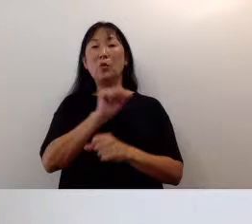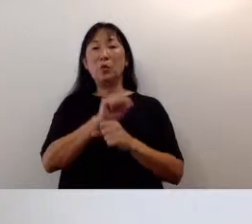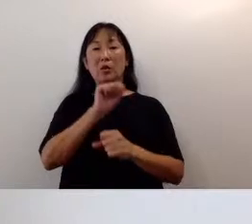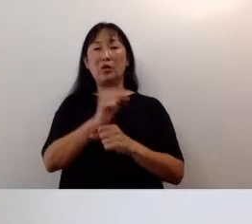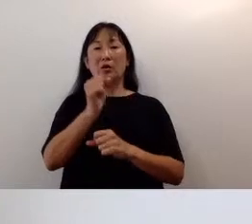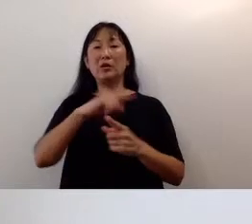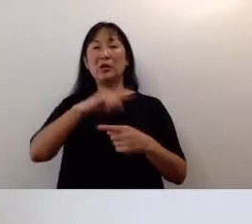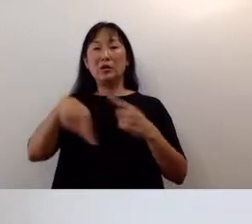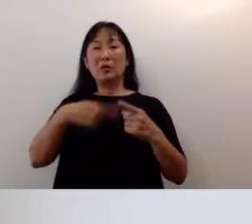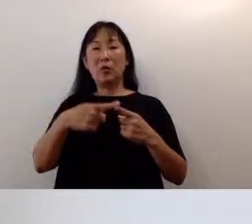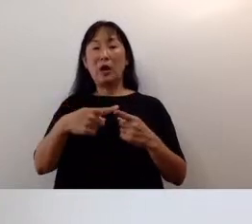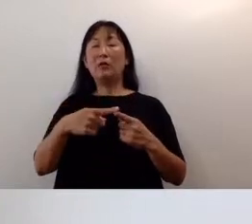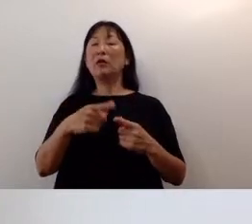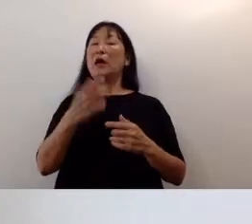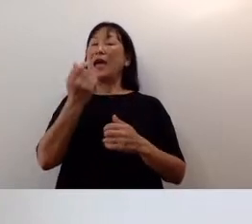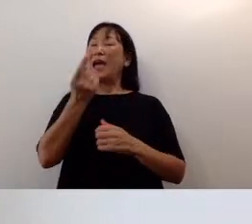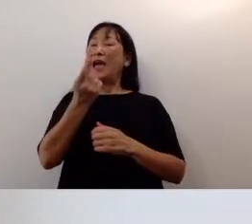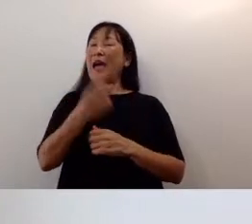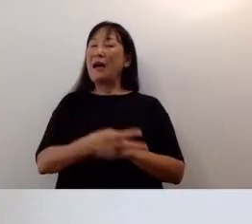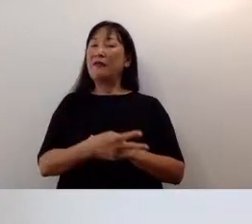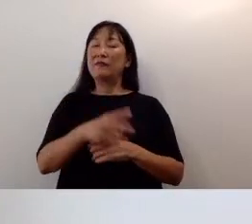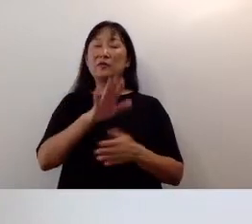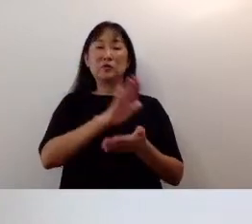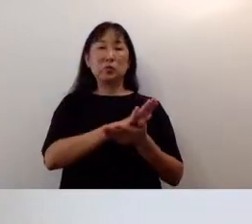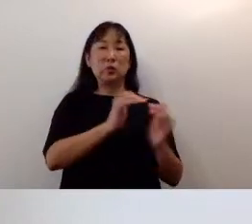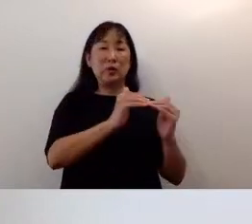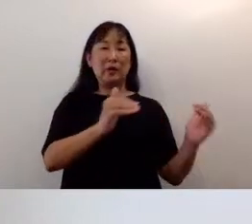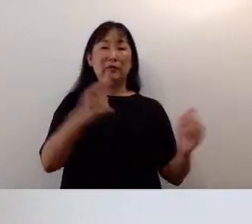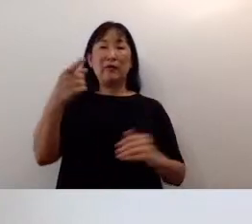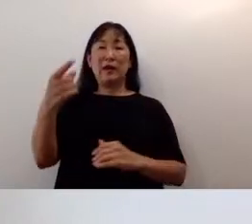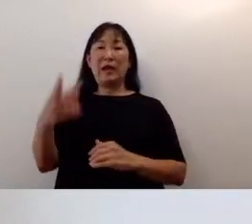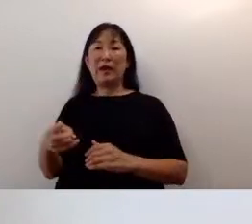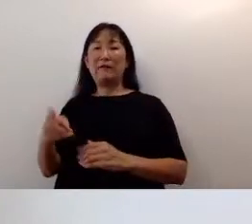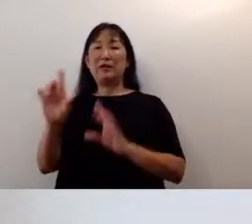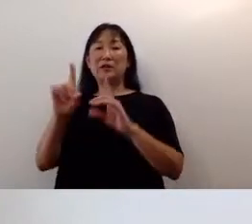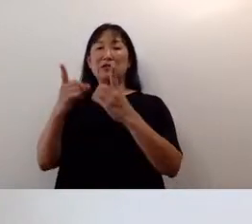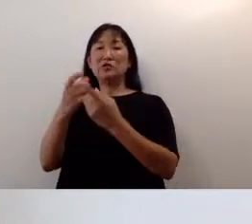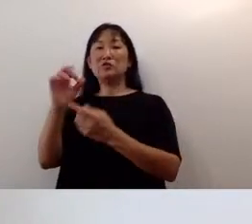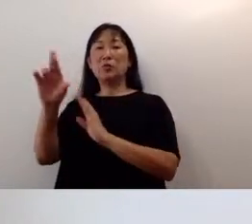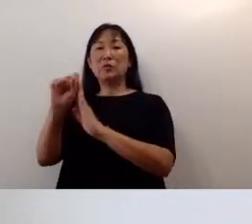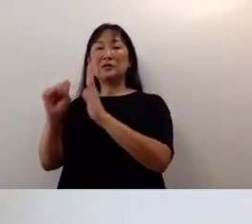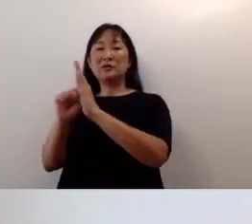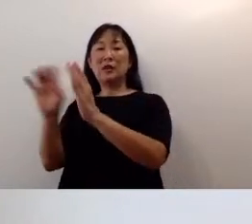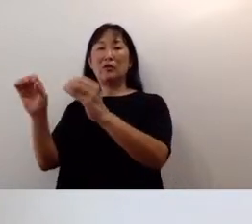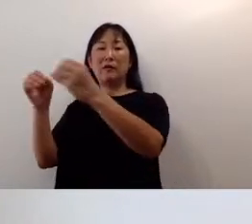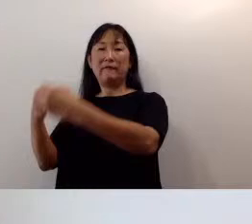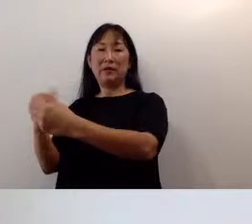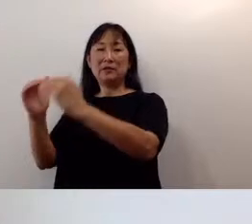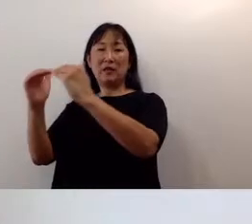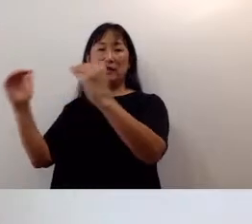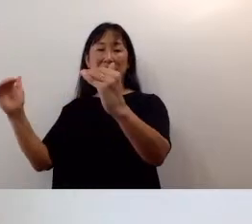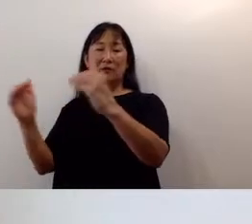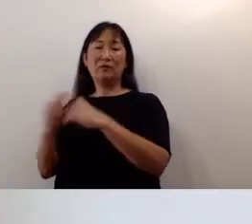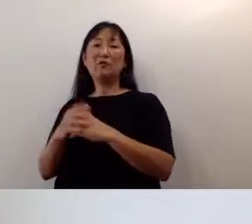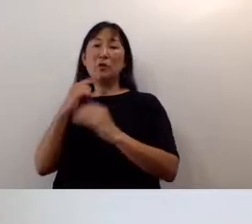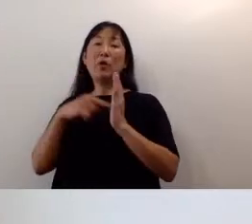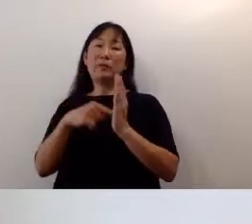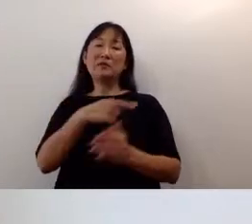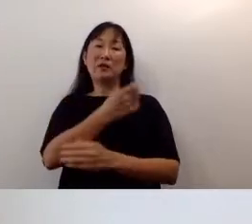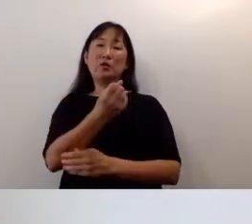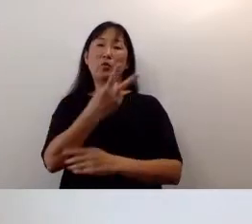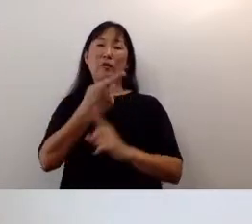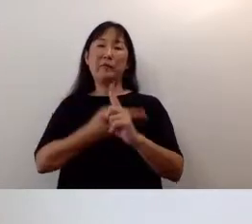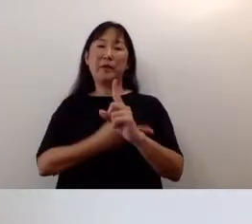year-round. And about half of those are at the school level and the other half are at the district or the state level. So we do represent those 12-month teachers.